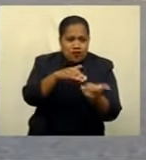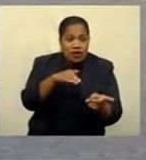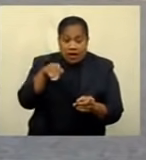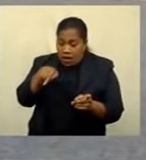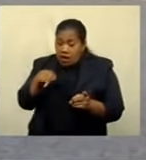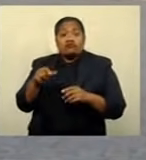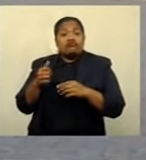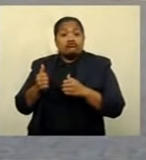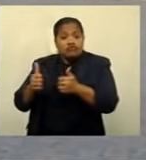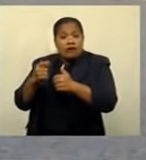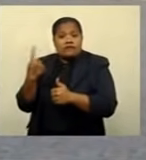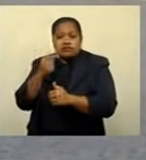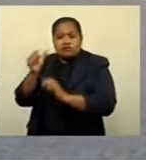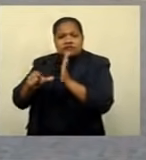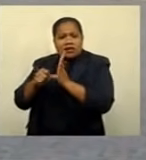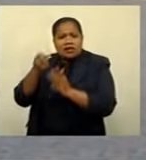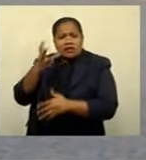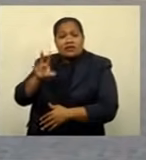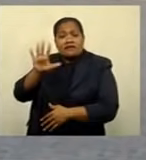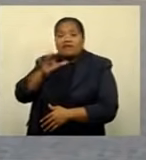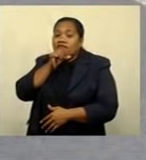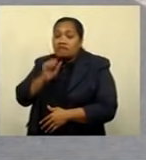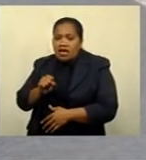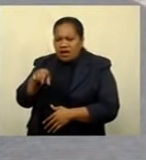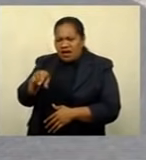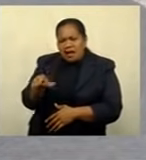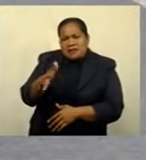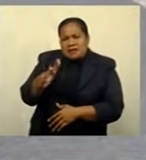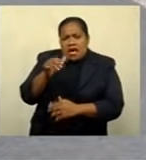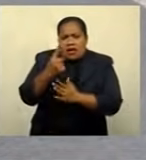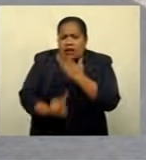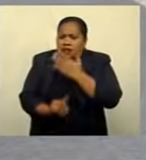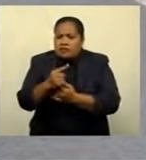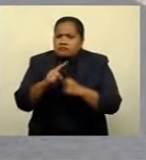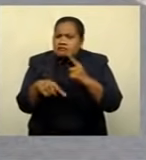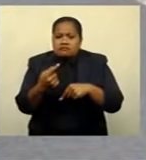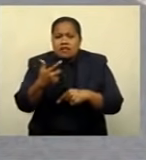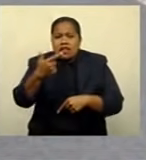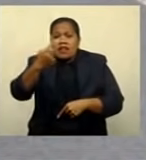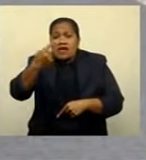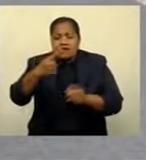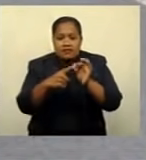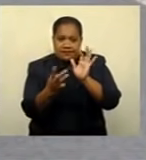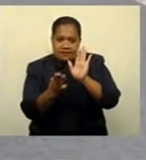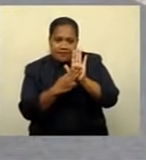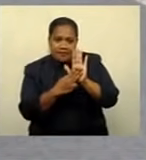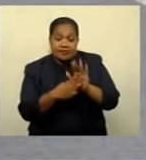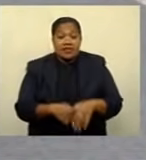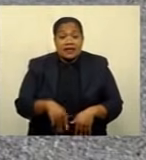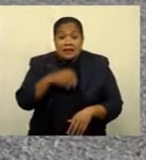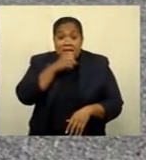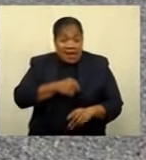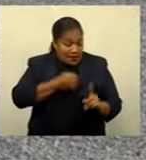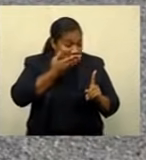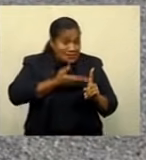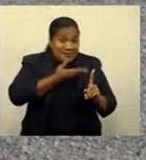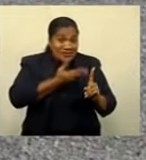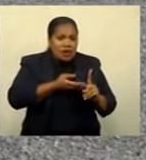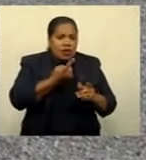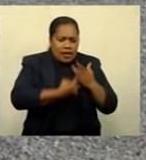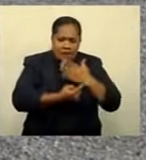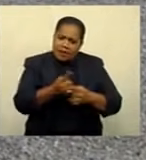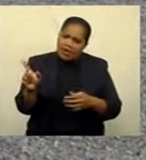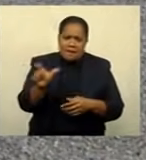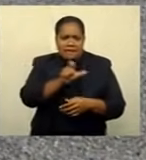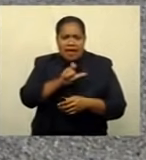man. The incident is alleged to have happened around 11 p.m. Korovo resident Mesakendra Lolo says he was returning from watching the Fiji